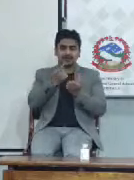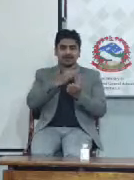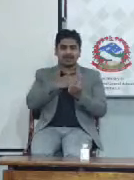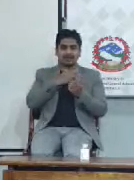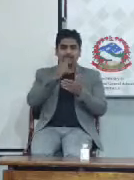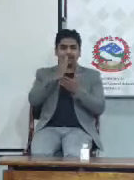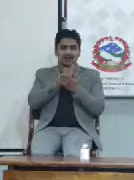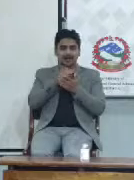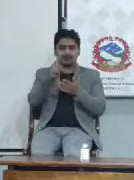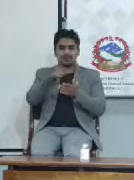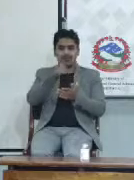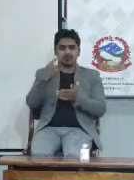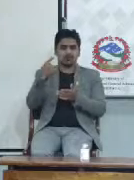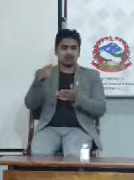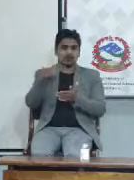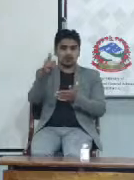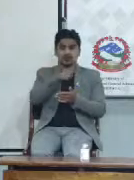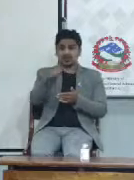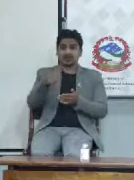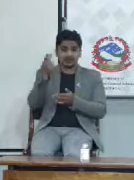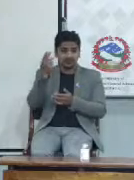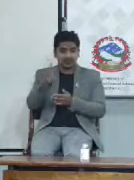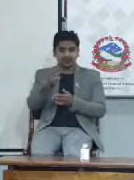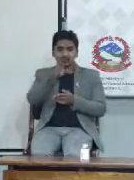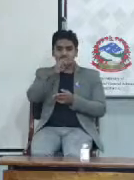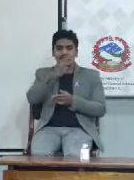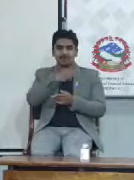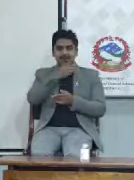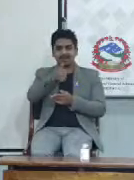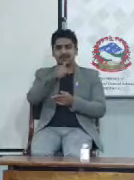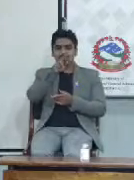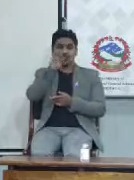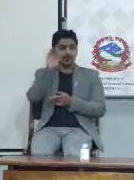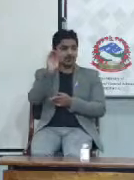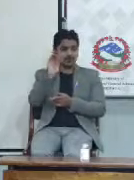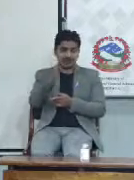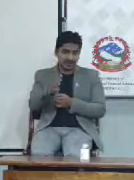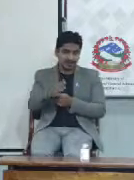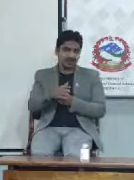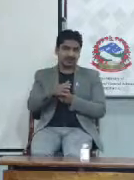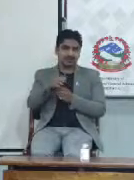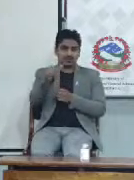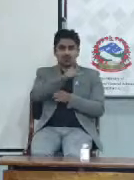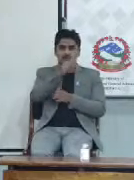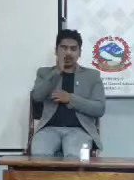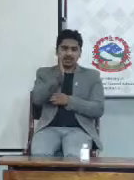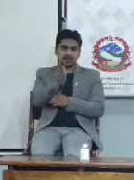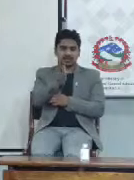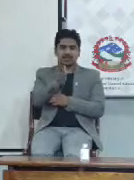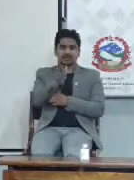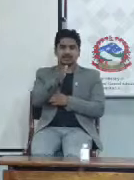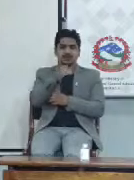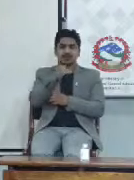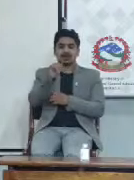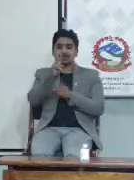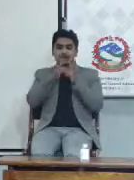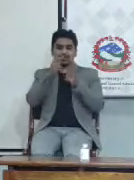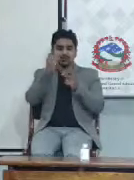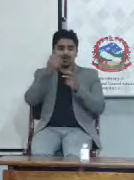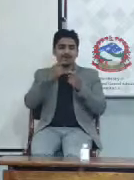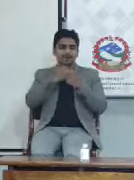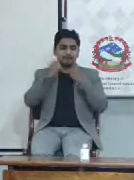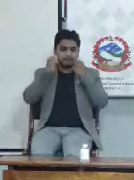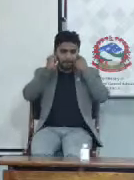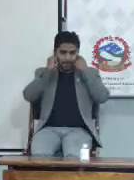well. He says something and they say, sorry, apology. But what he said is, oh,